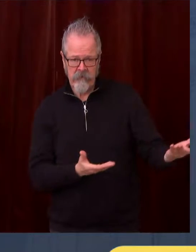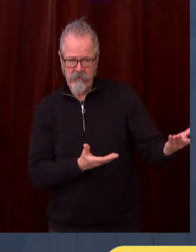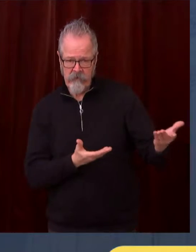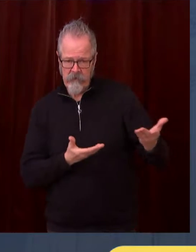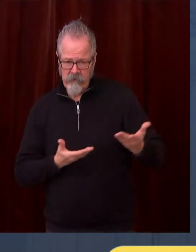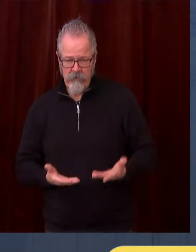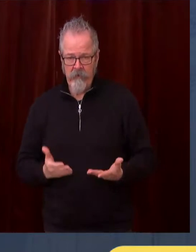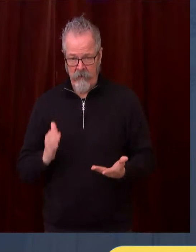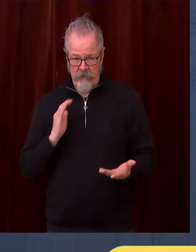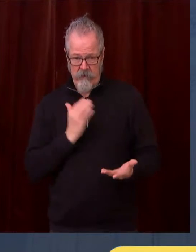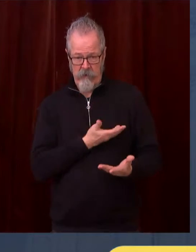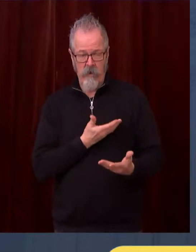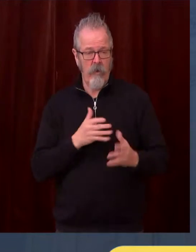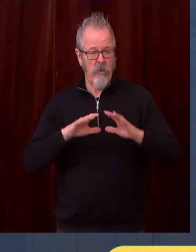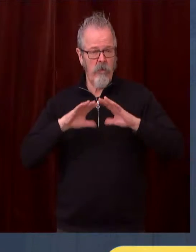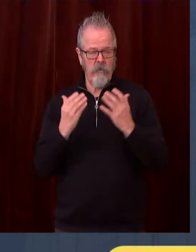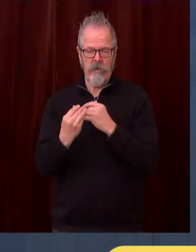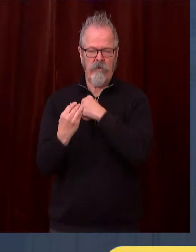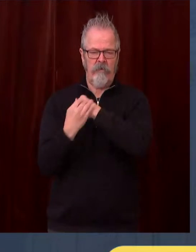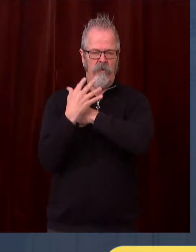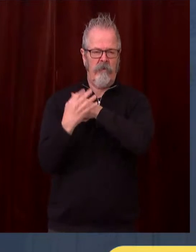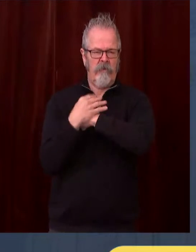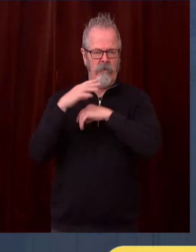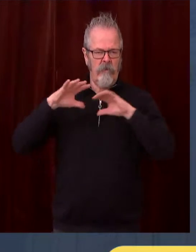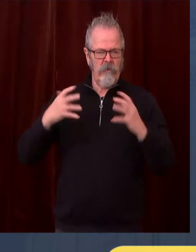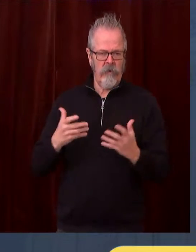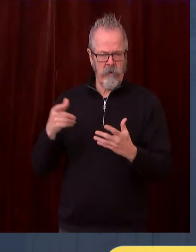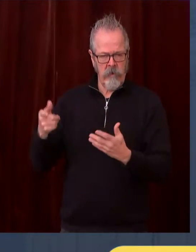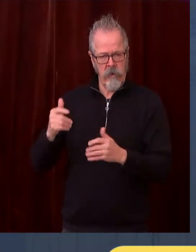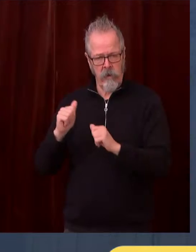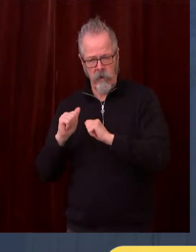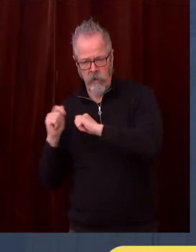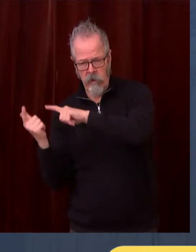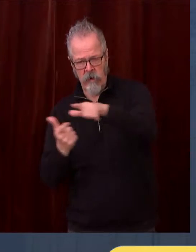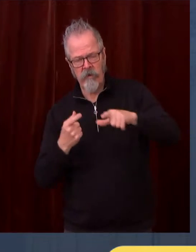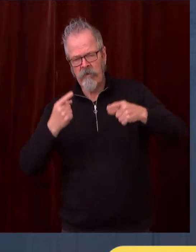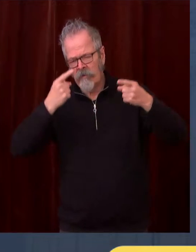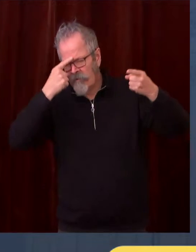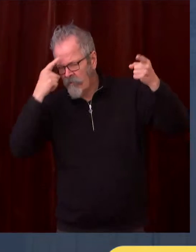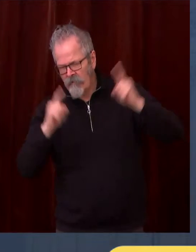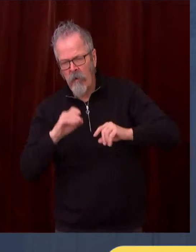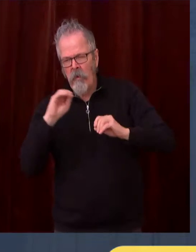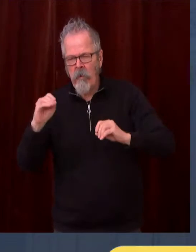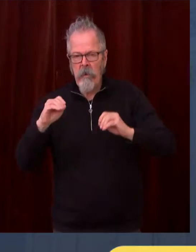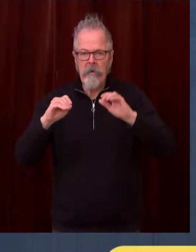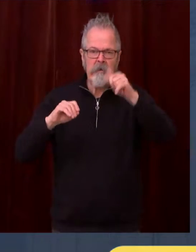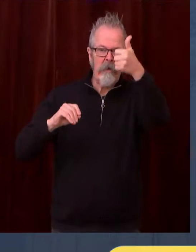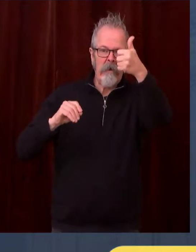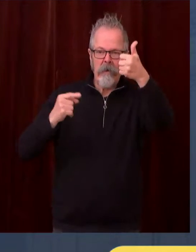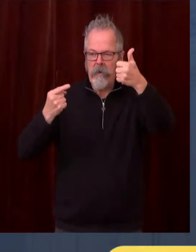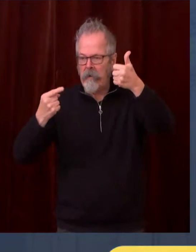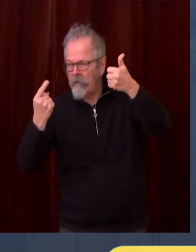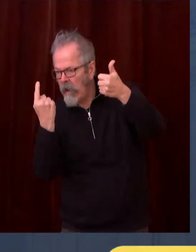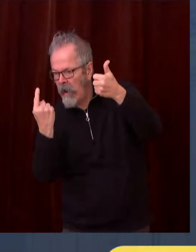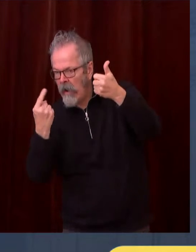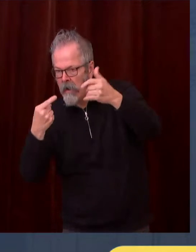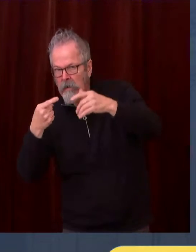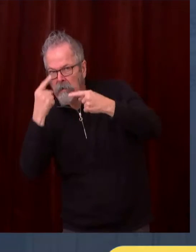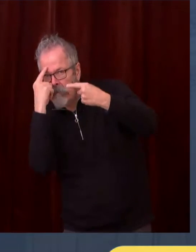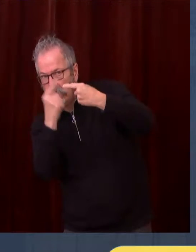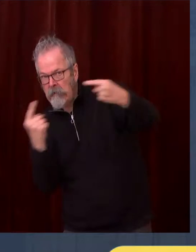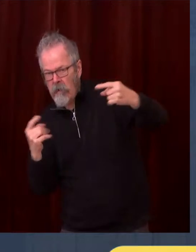last night. They communicated that to me this morning, and that group is encouraging the immediate use of this